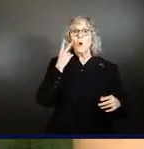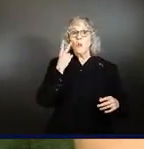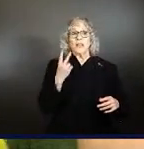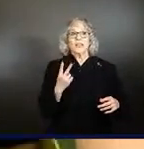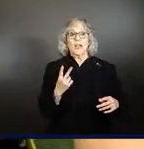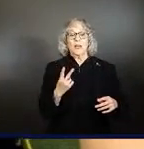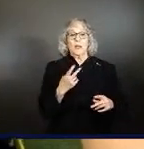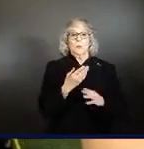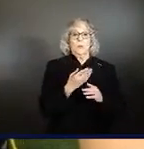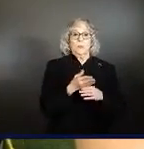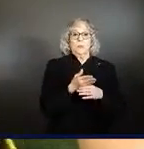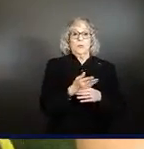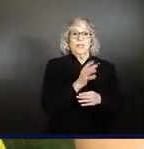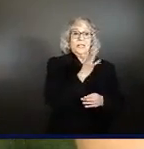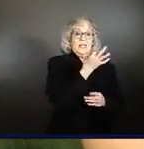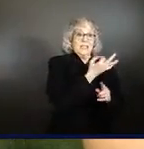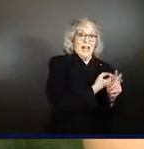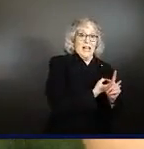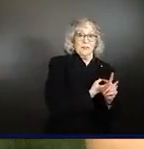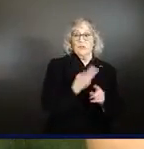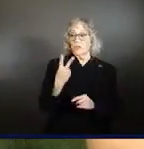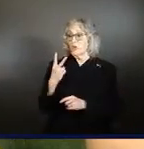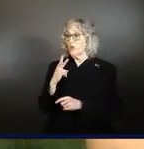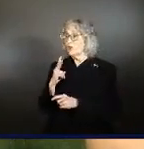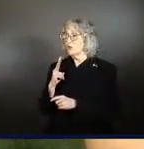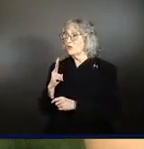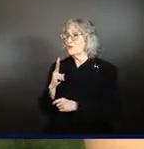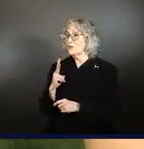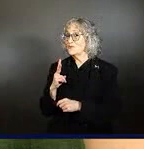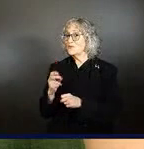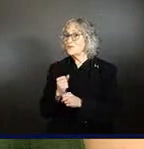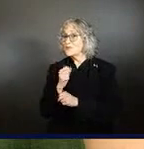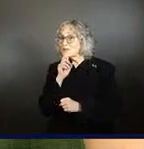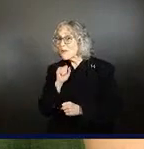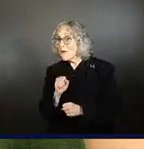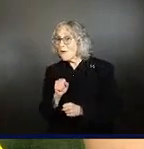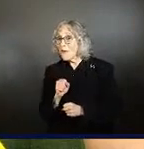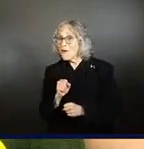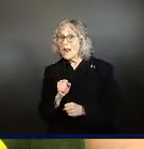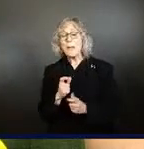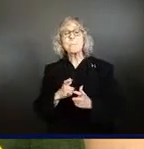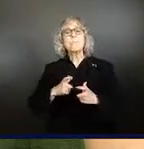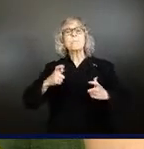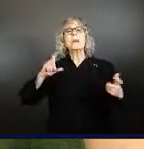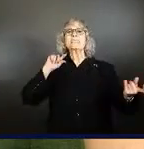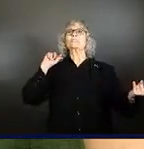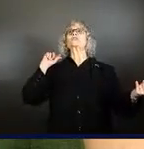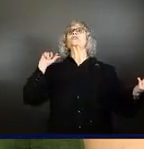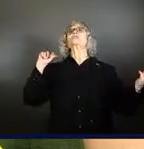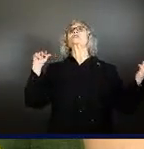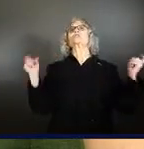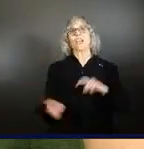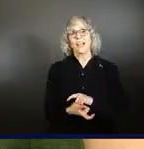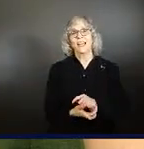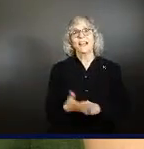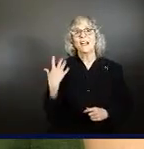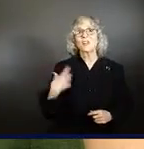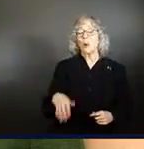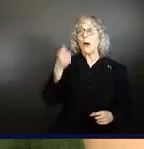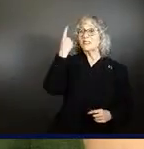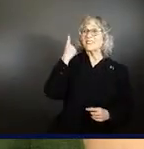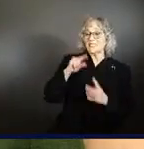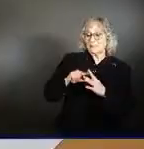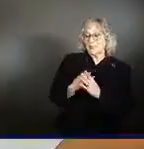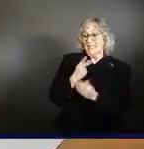9 months and 2 years. And so understanding the beginning of the universe is going to be, really, really amazing with